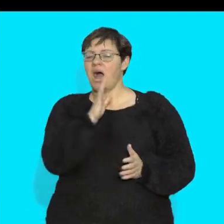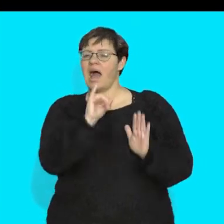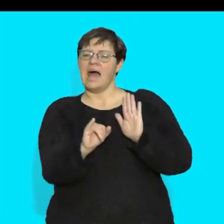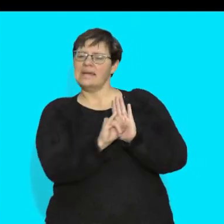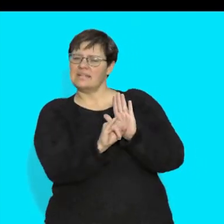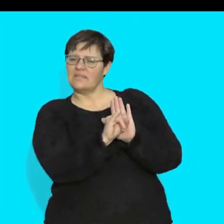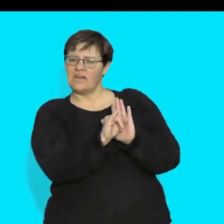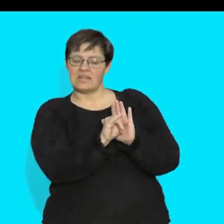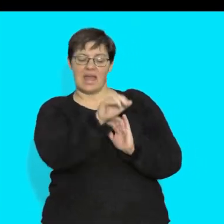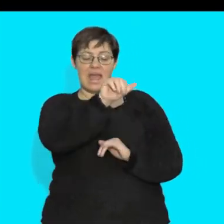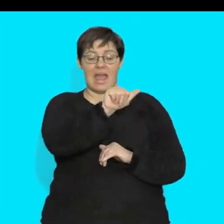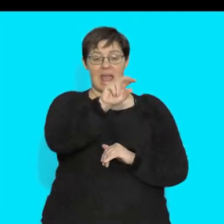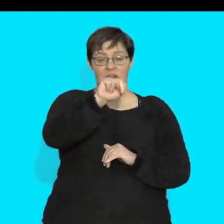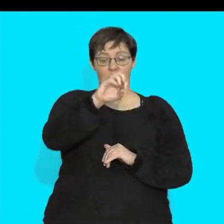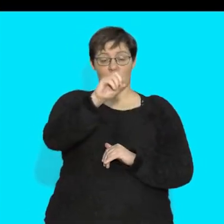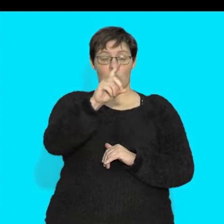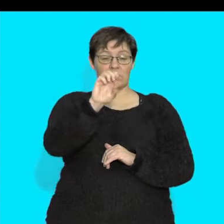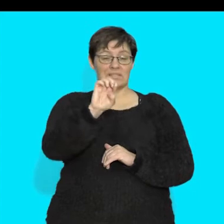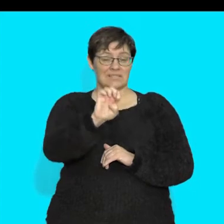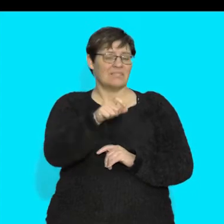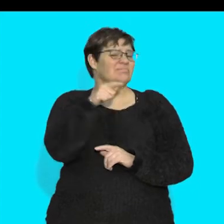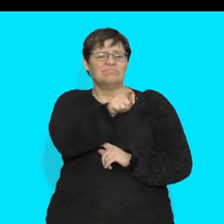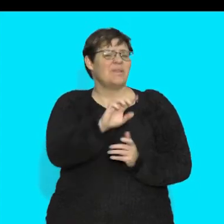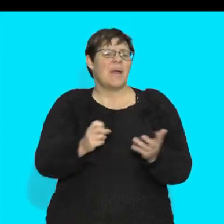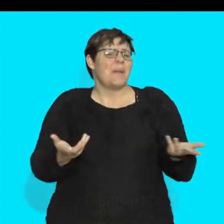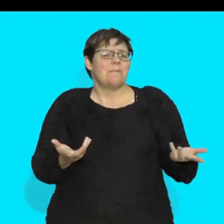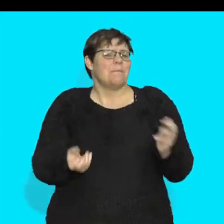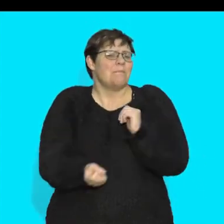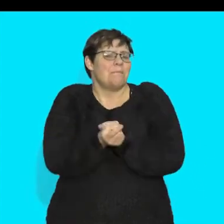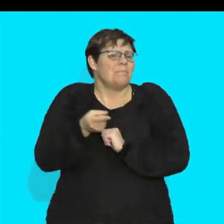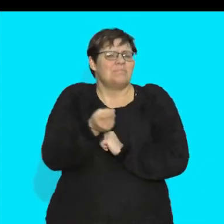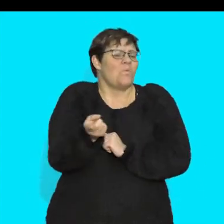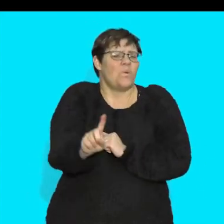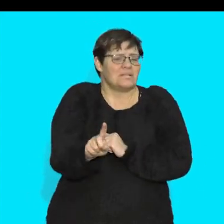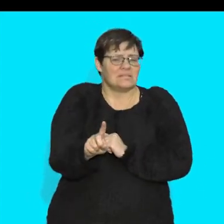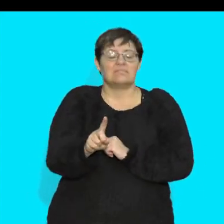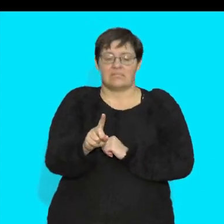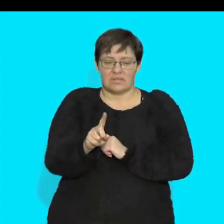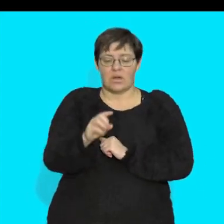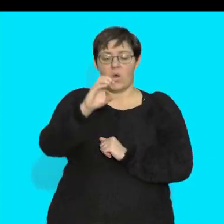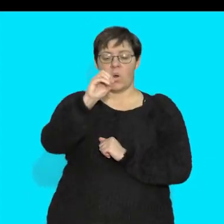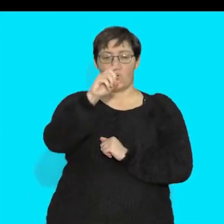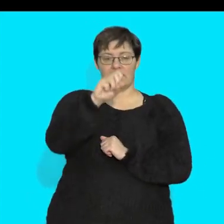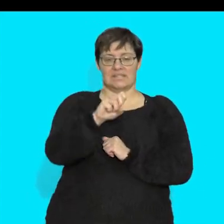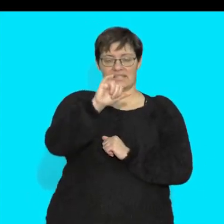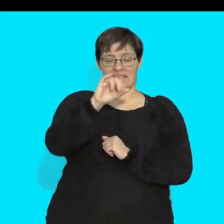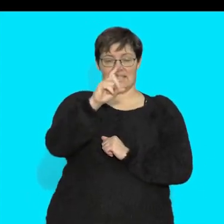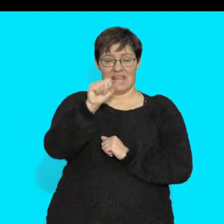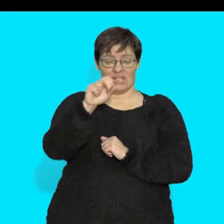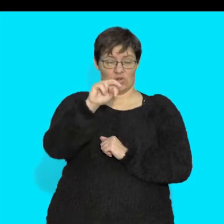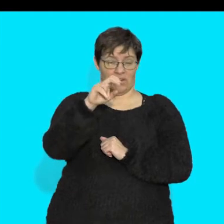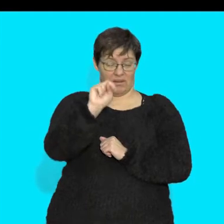must identify the anode as where oxidation is taking place. And